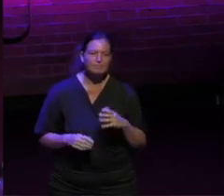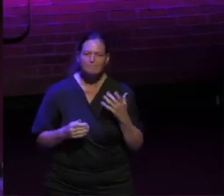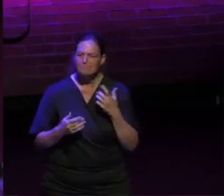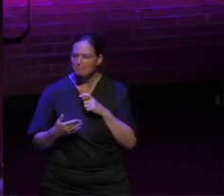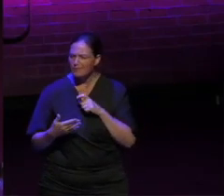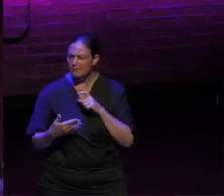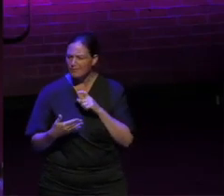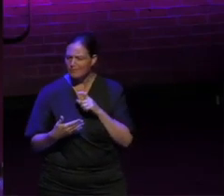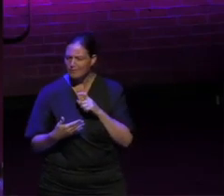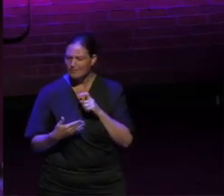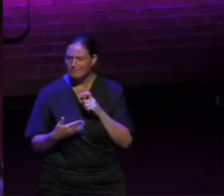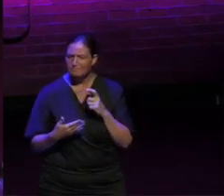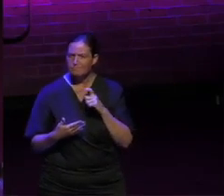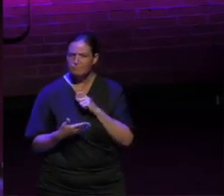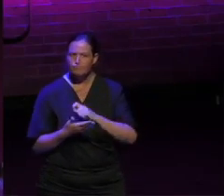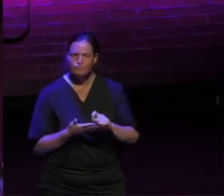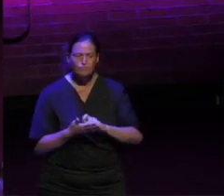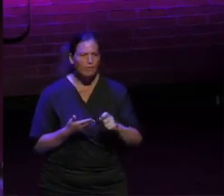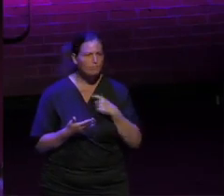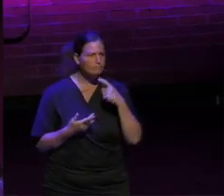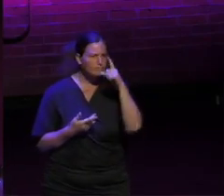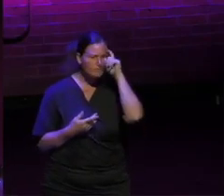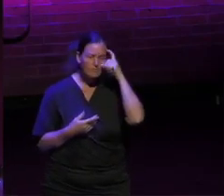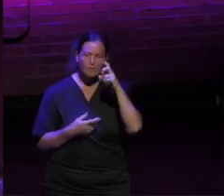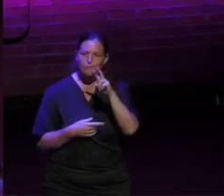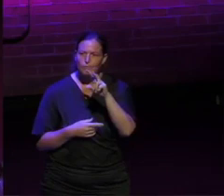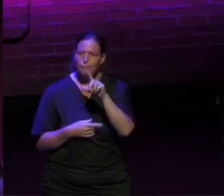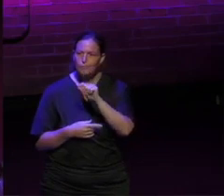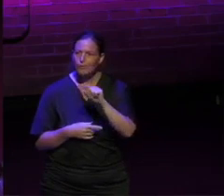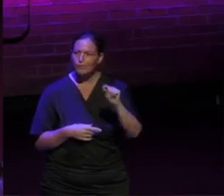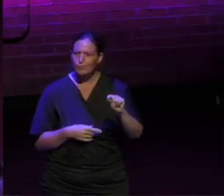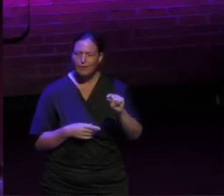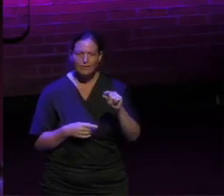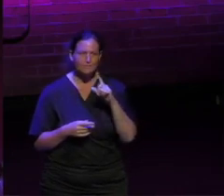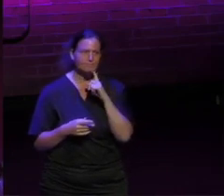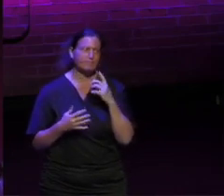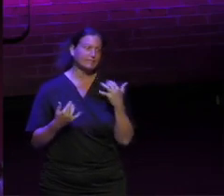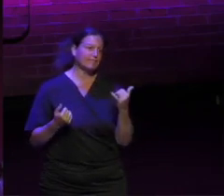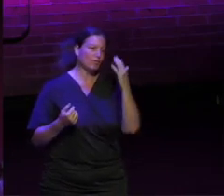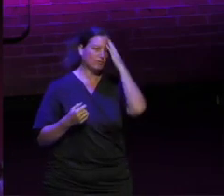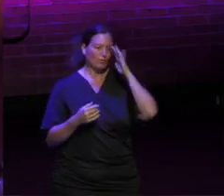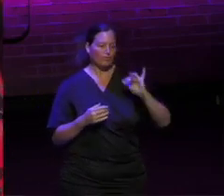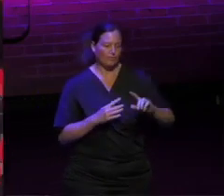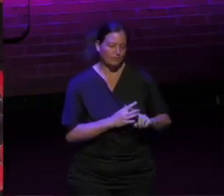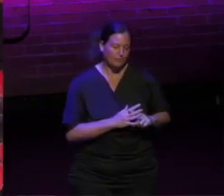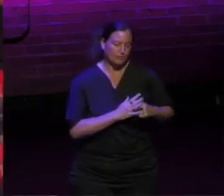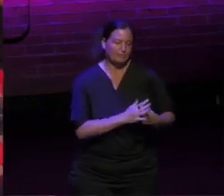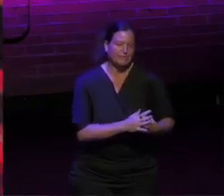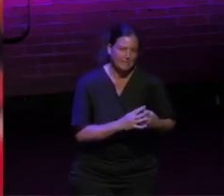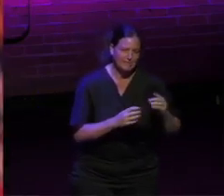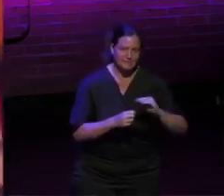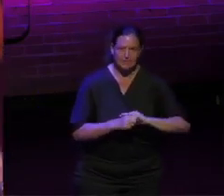written the summer of 2020 when we were, now we know that the beginnings of